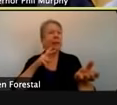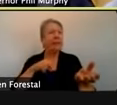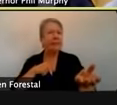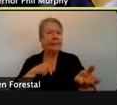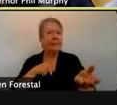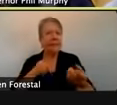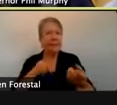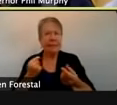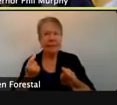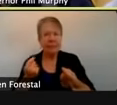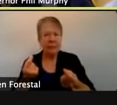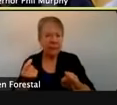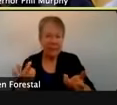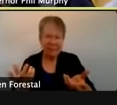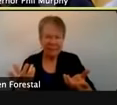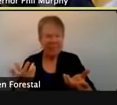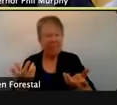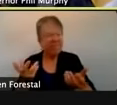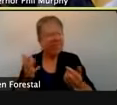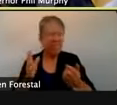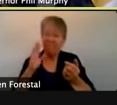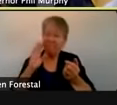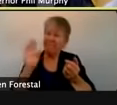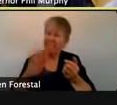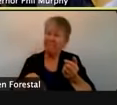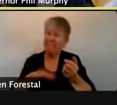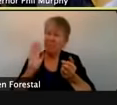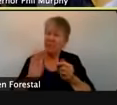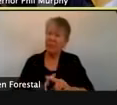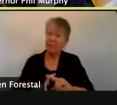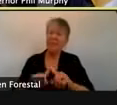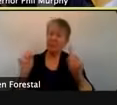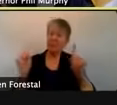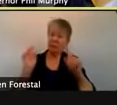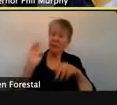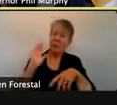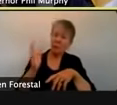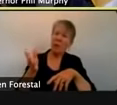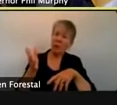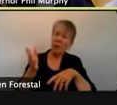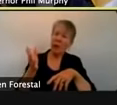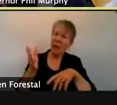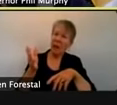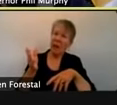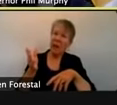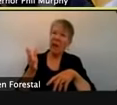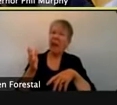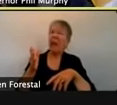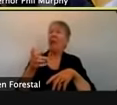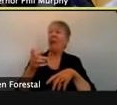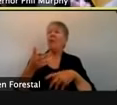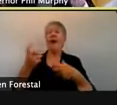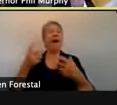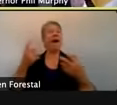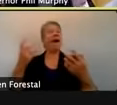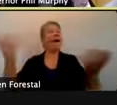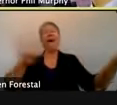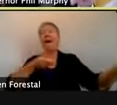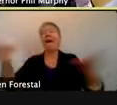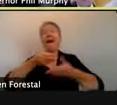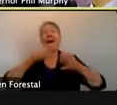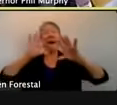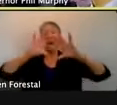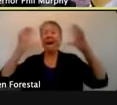year for traveling to large family gatherings. As I've said before, this is the year to gather around